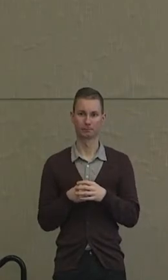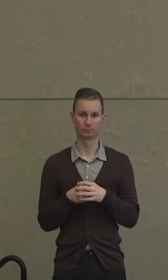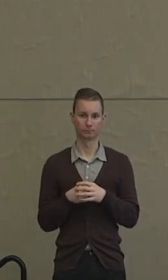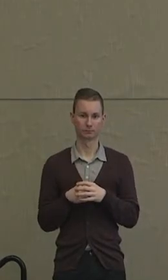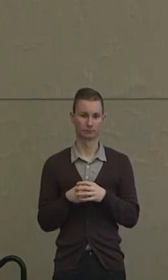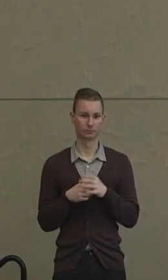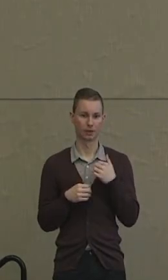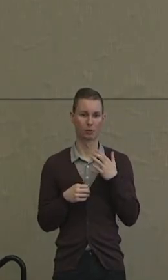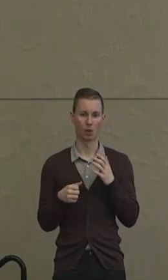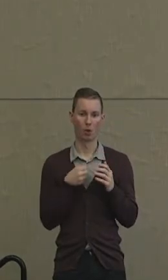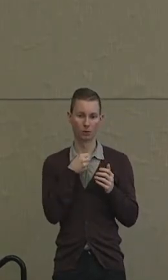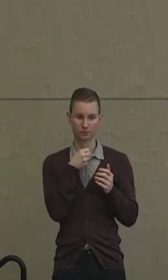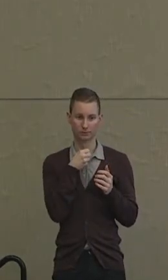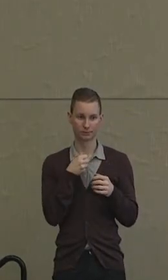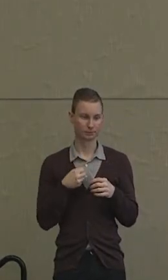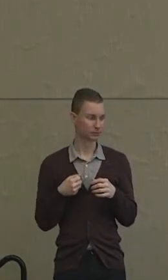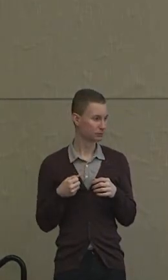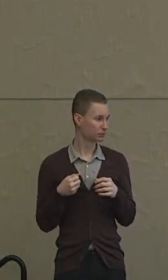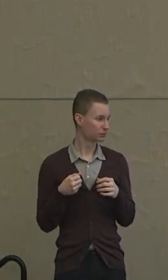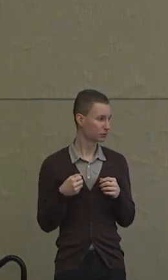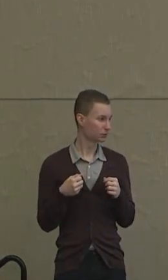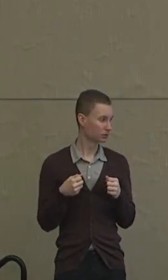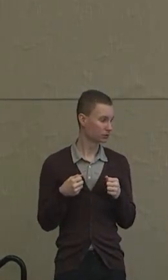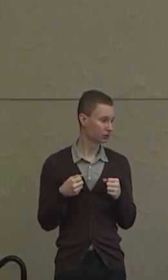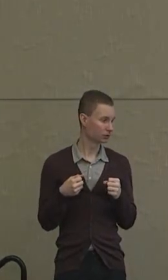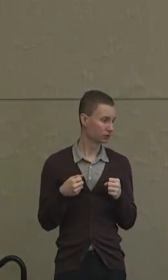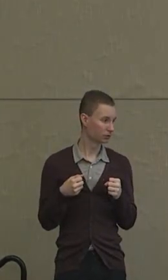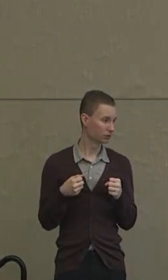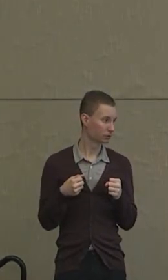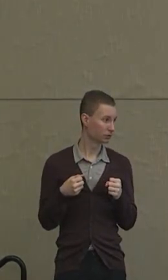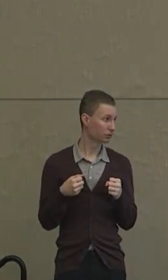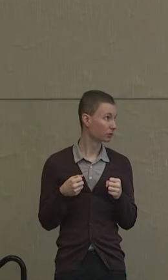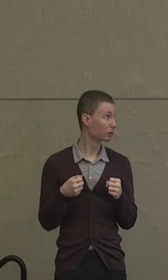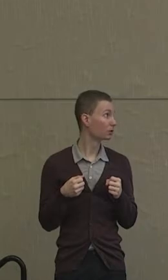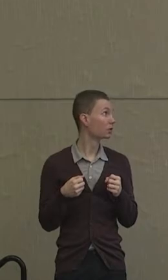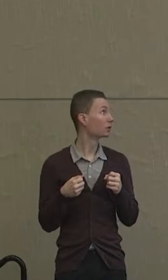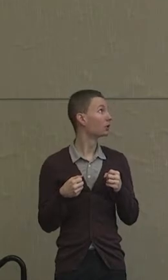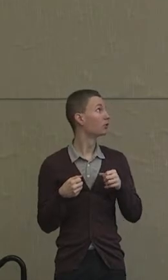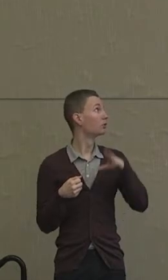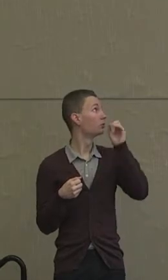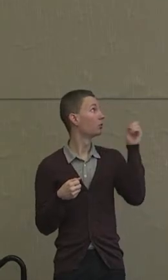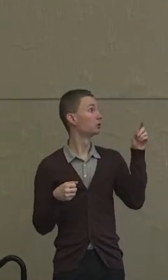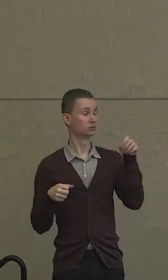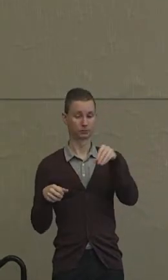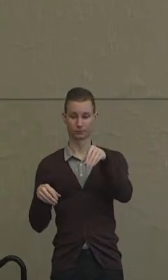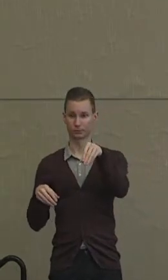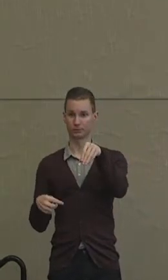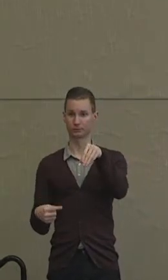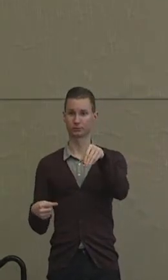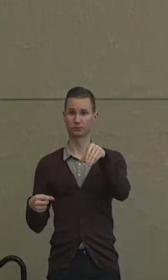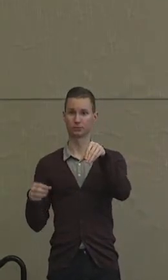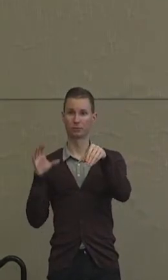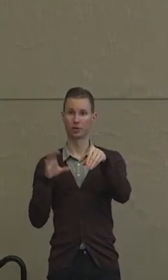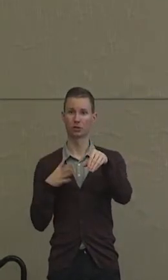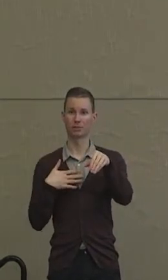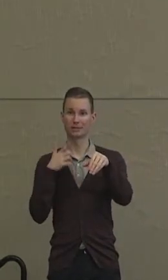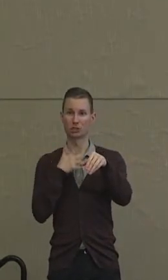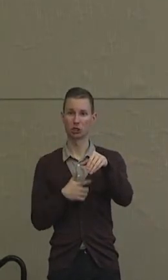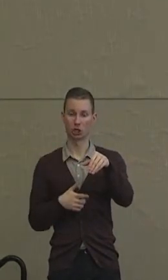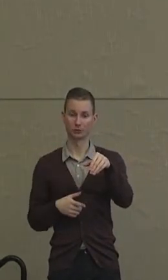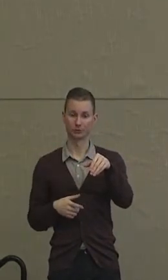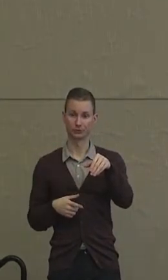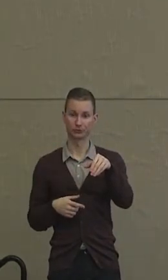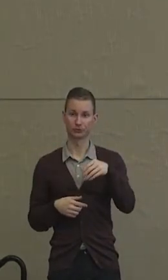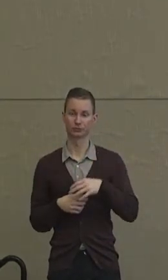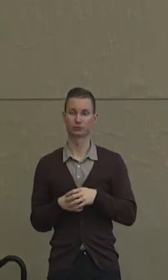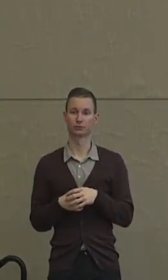he's gonna hold it. Yeah. Okay, the young boy is holding the photograph of my sister in